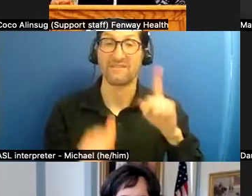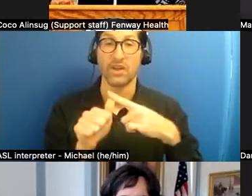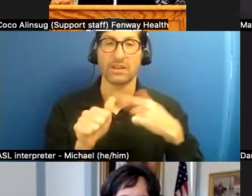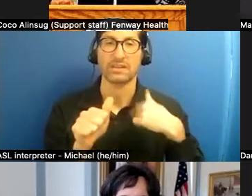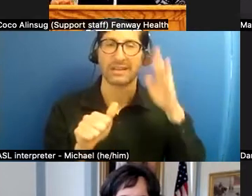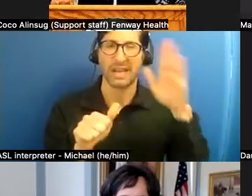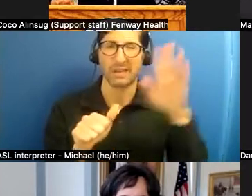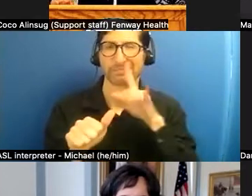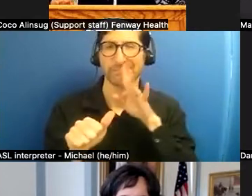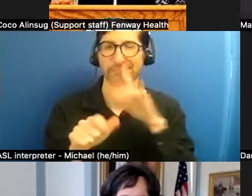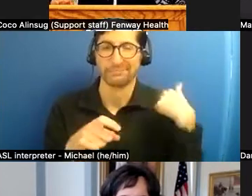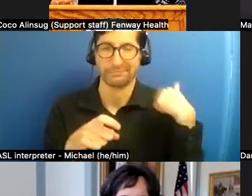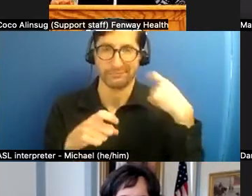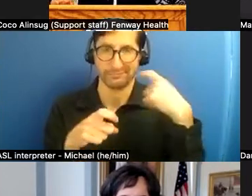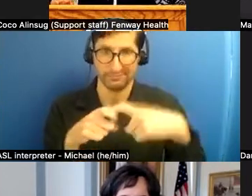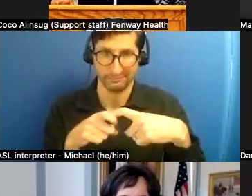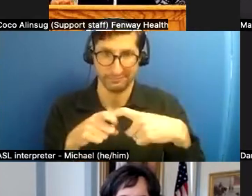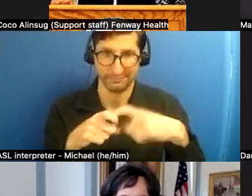Vamos a utilizar